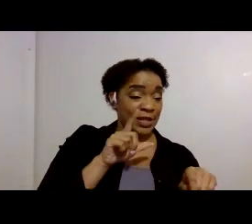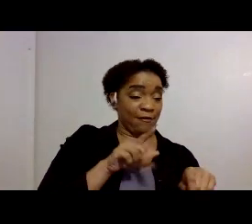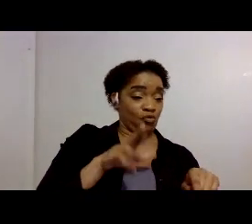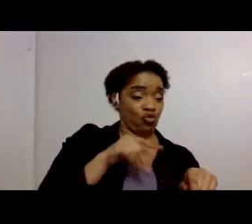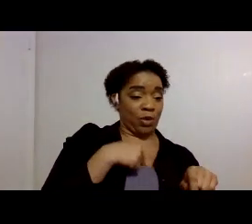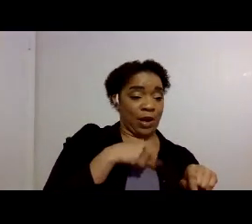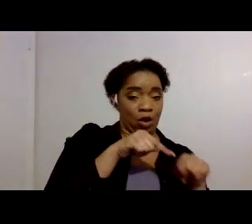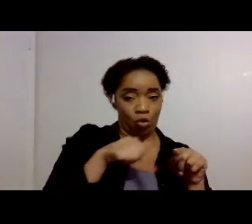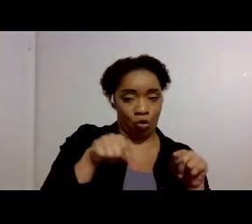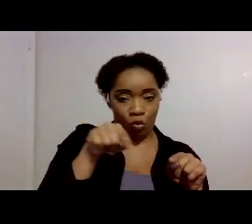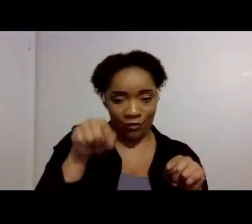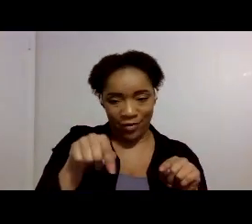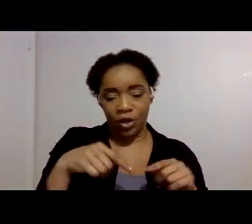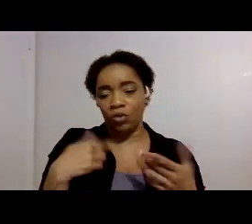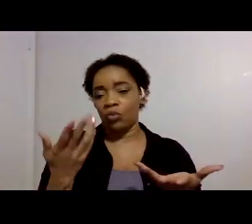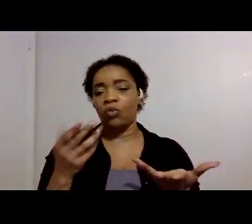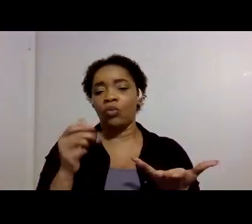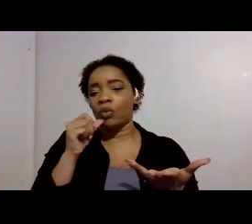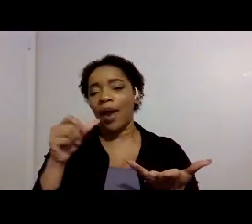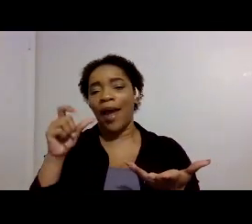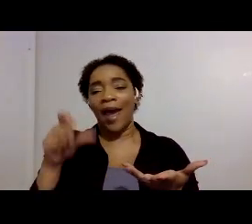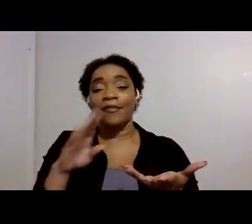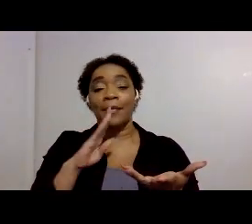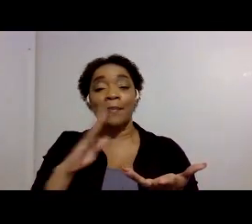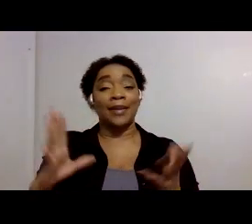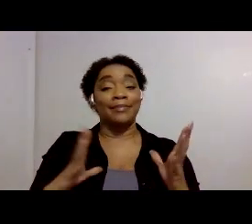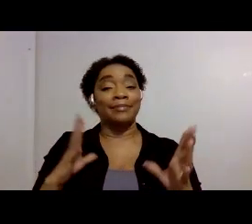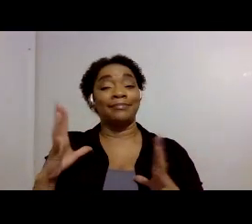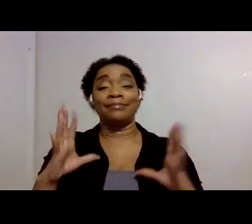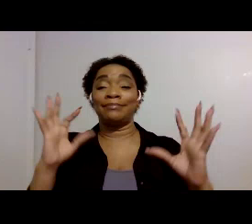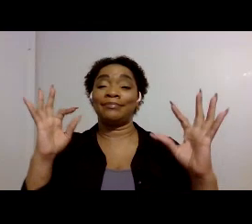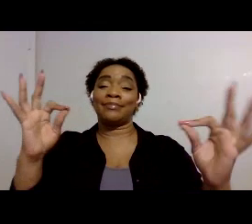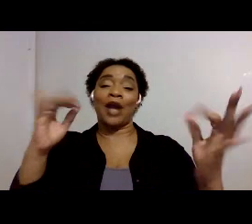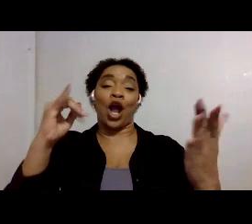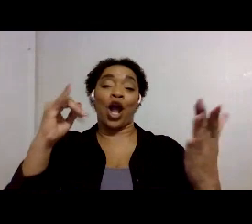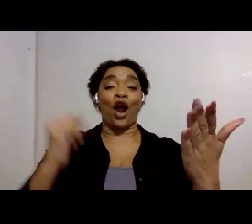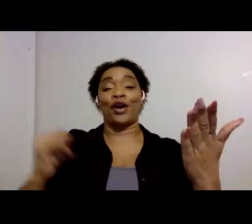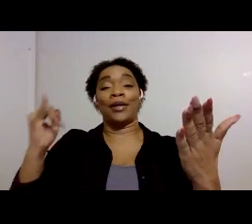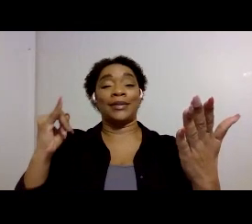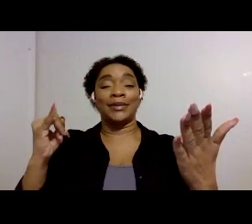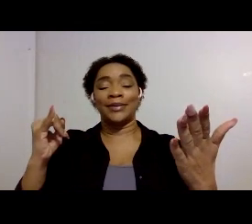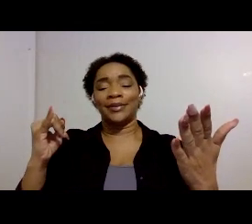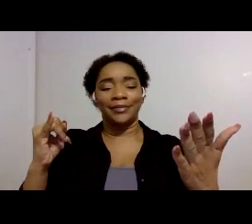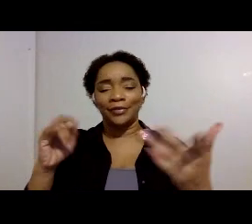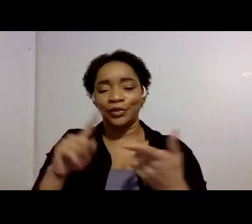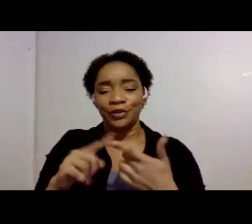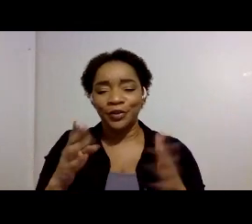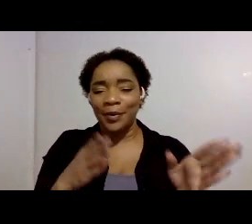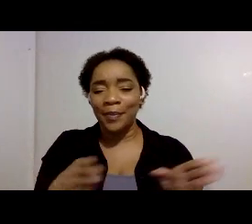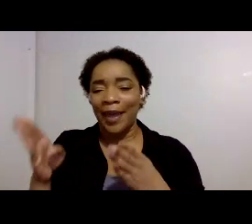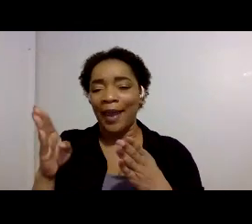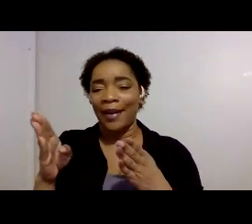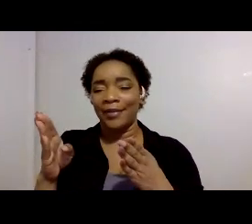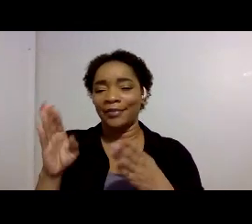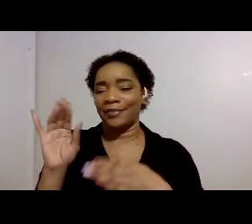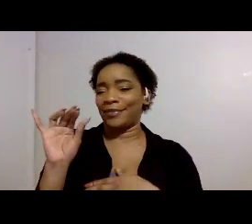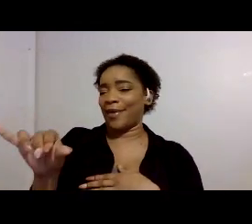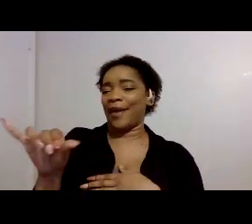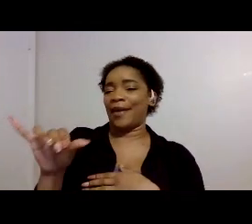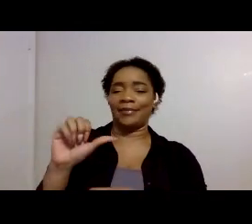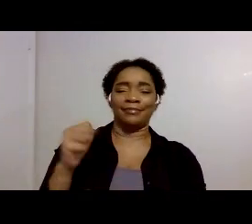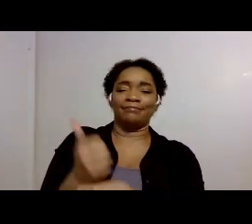to be, a work of art to get that plan completed and everyone would just know where